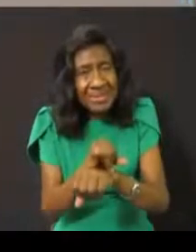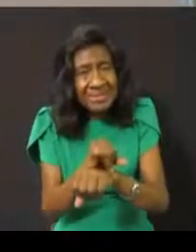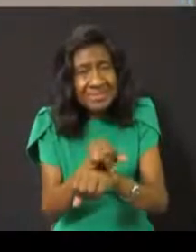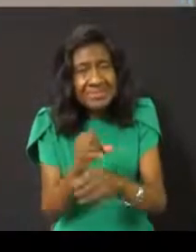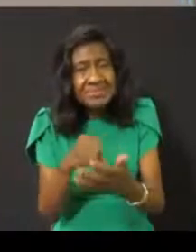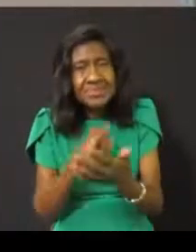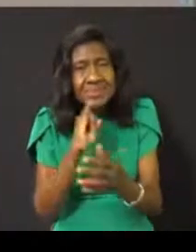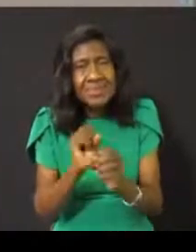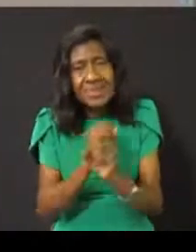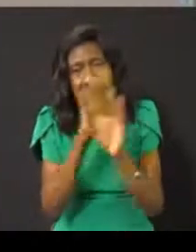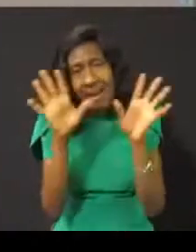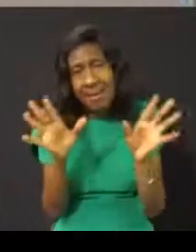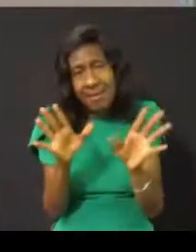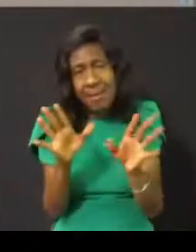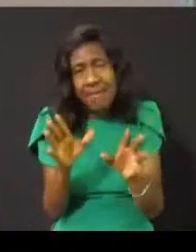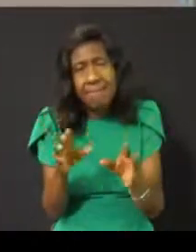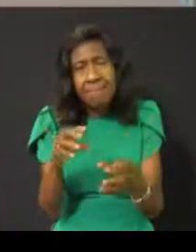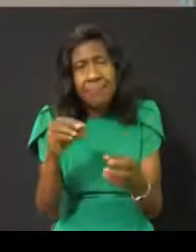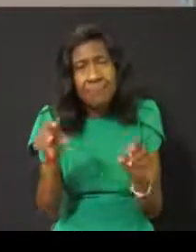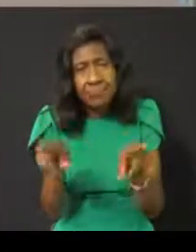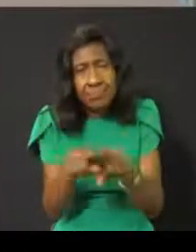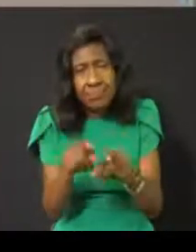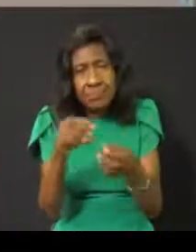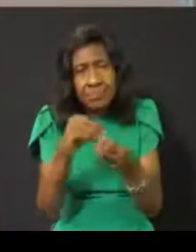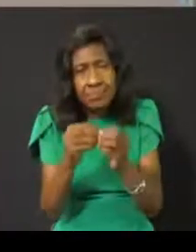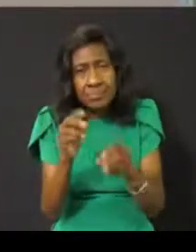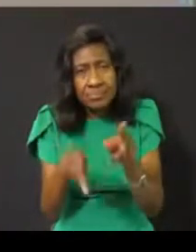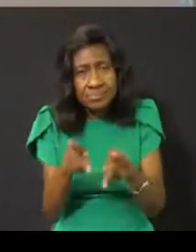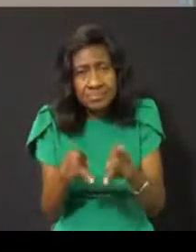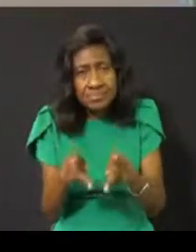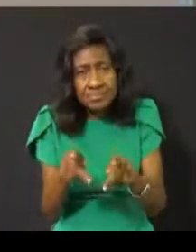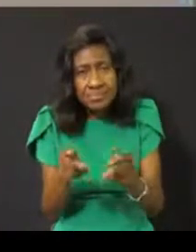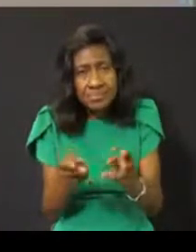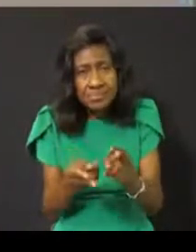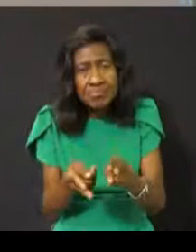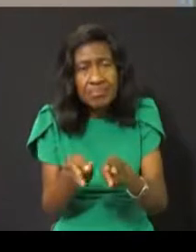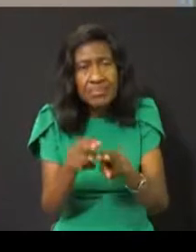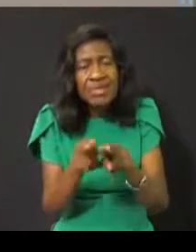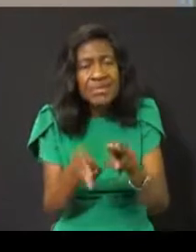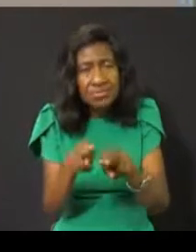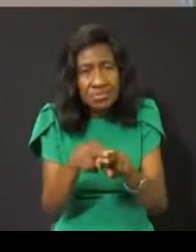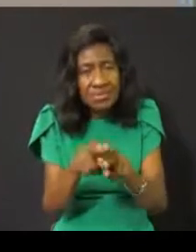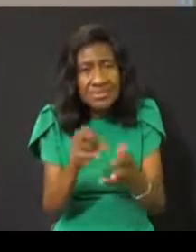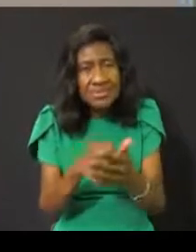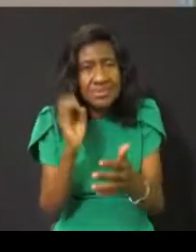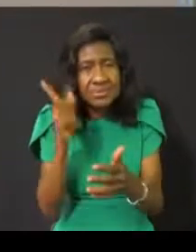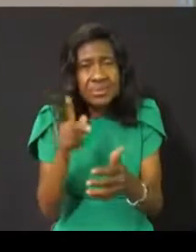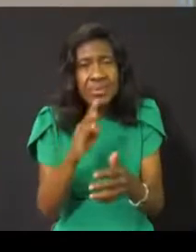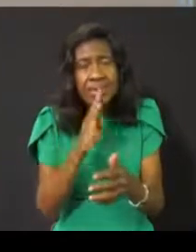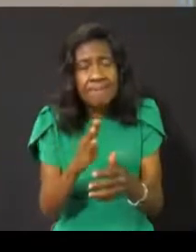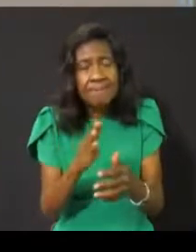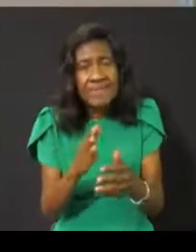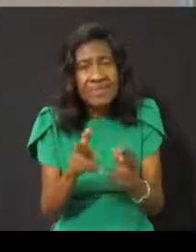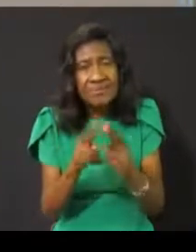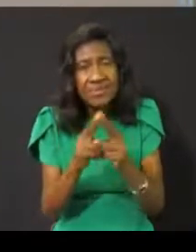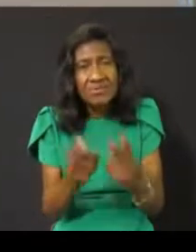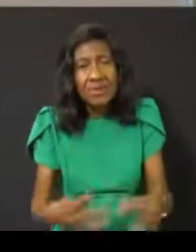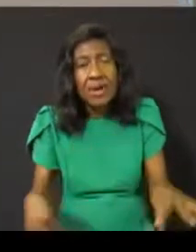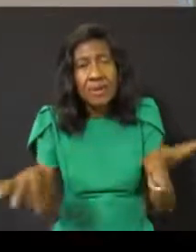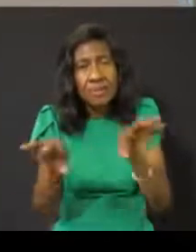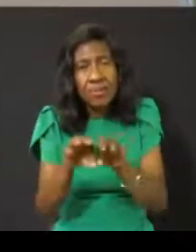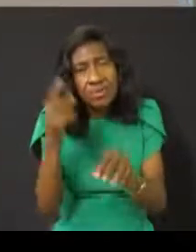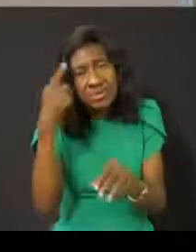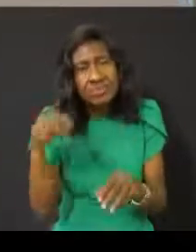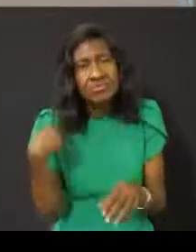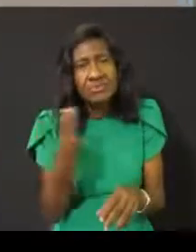As the number of people on island increases, it will become even more central to our living or us being able to live